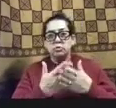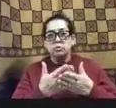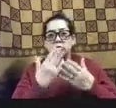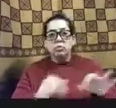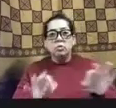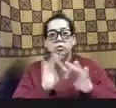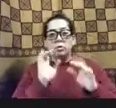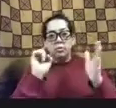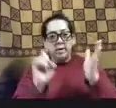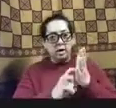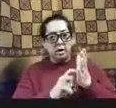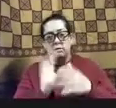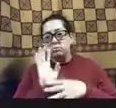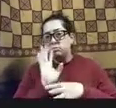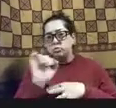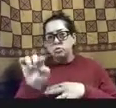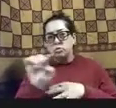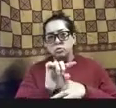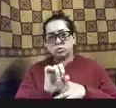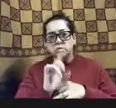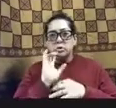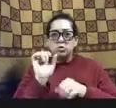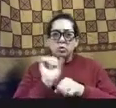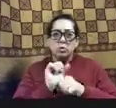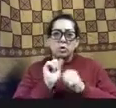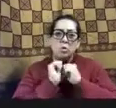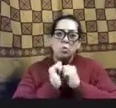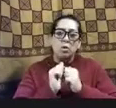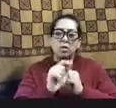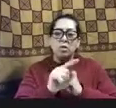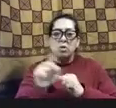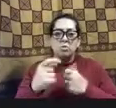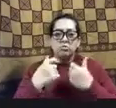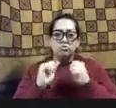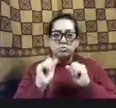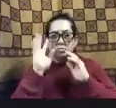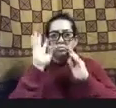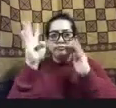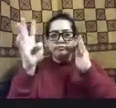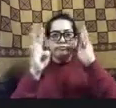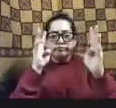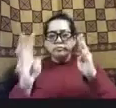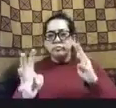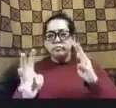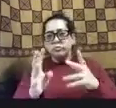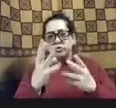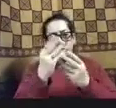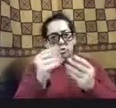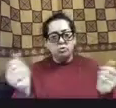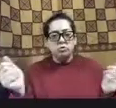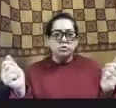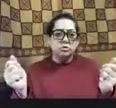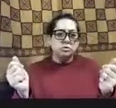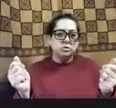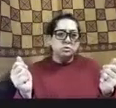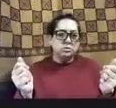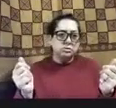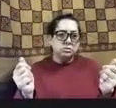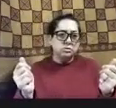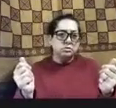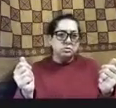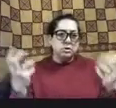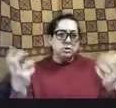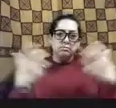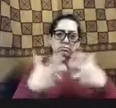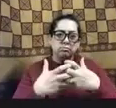those and to speak to those and to work with those and try to come up with, you know, solutions that meet those values,